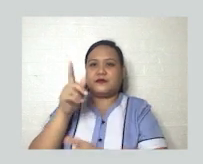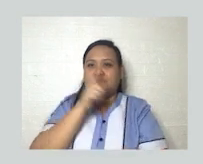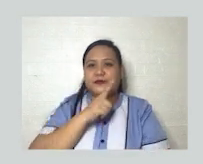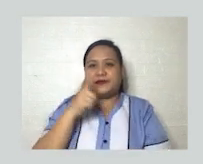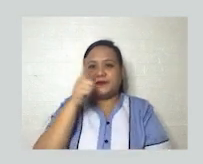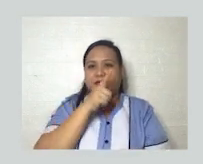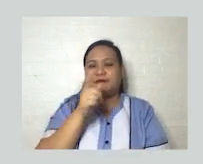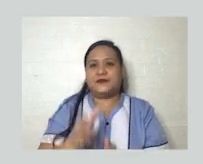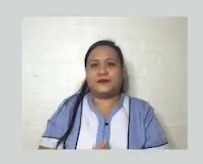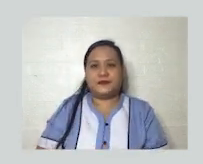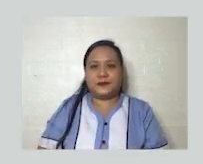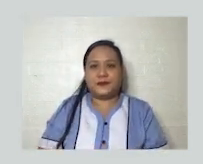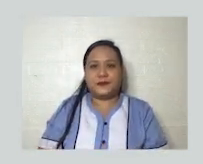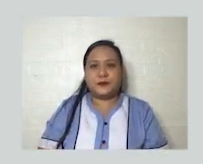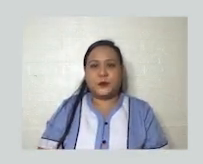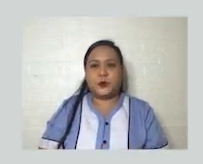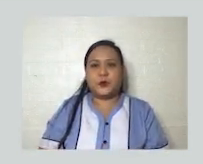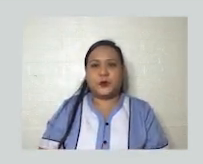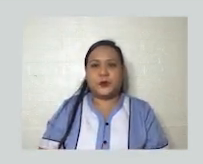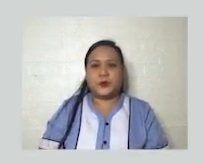Second, jumbled letters.